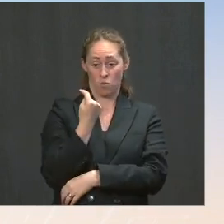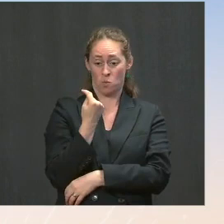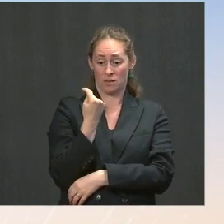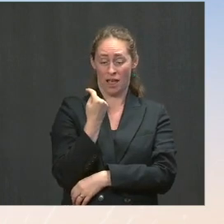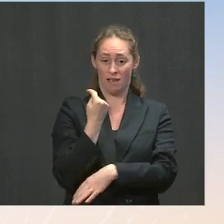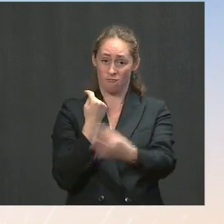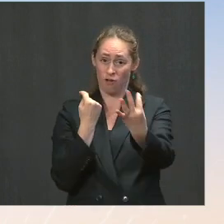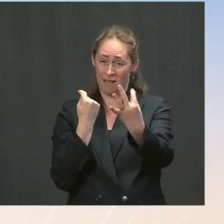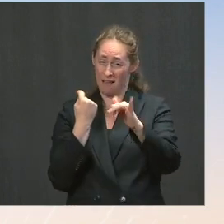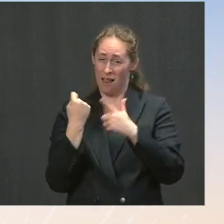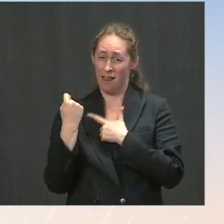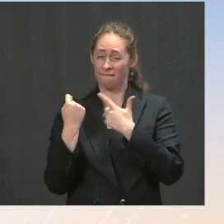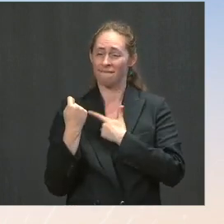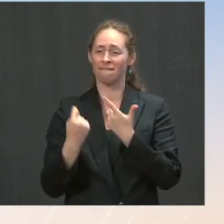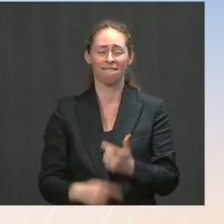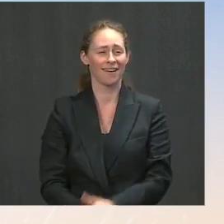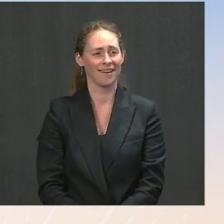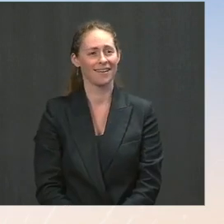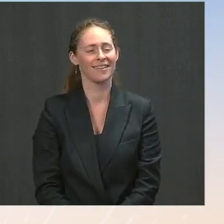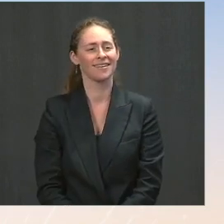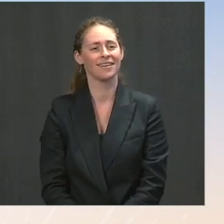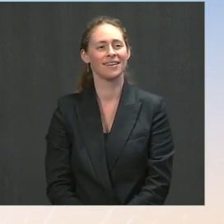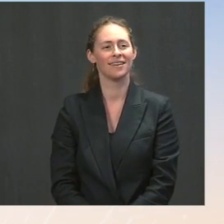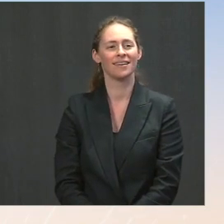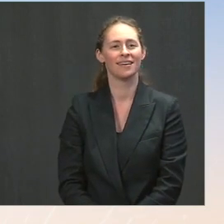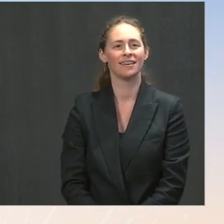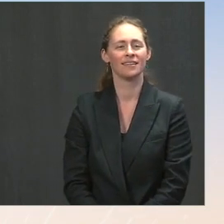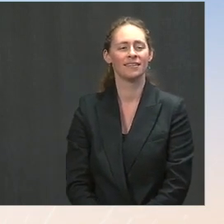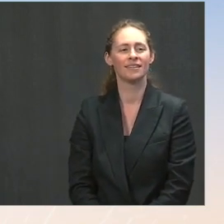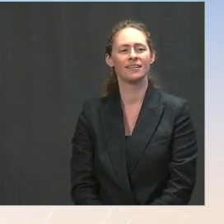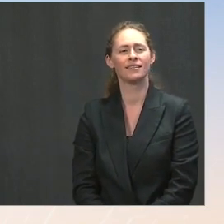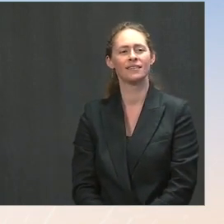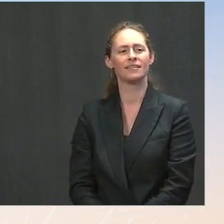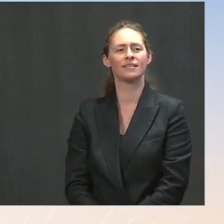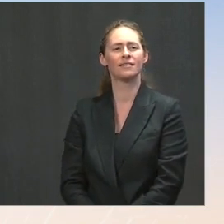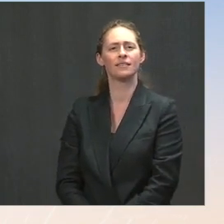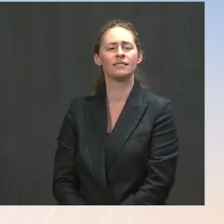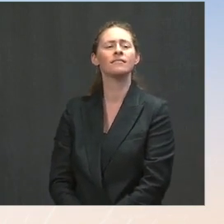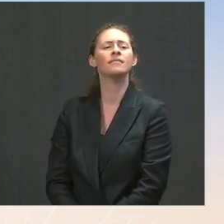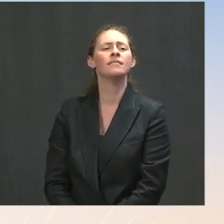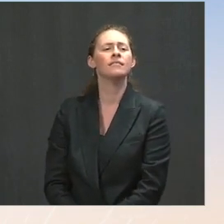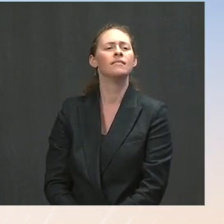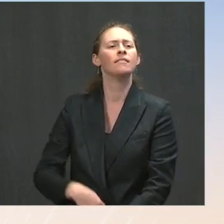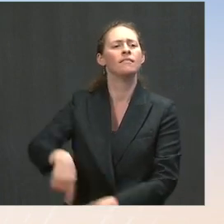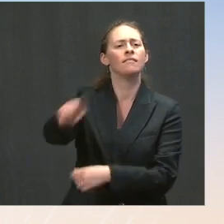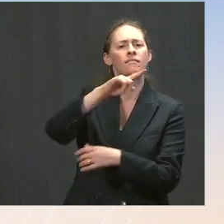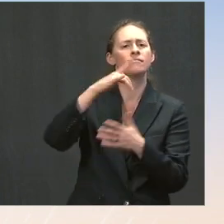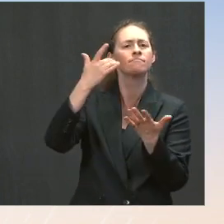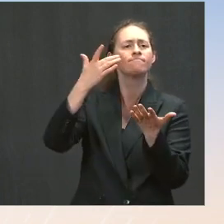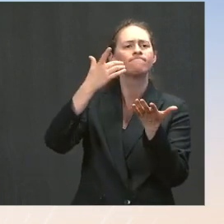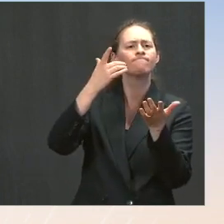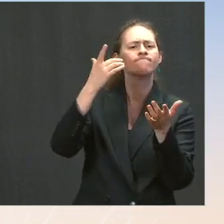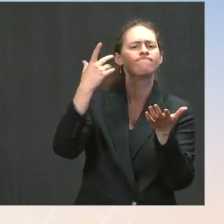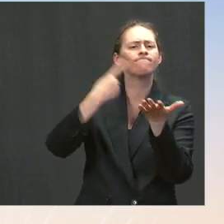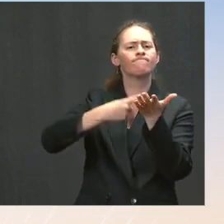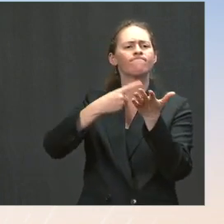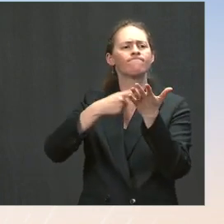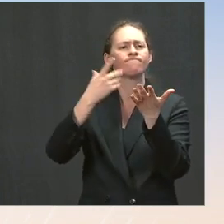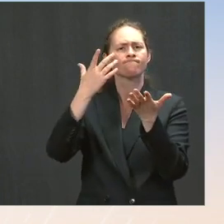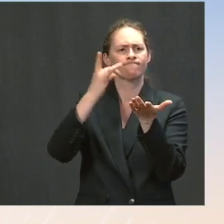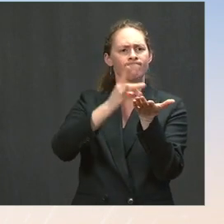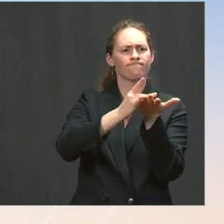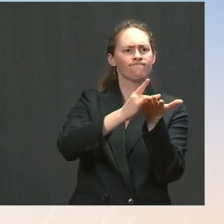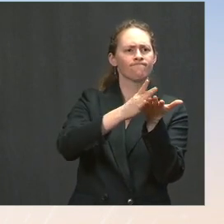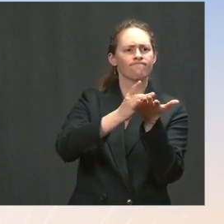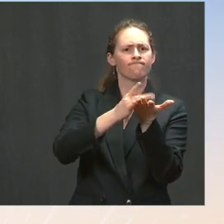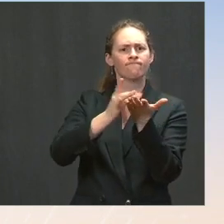Jen, the federal eviction moratorium is scheduled to expire at the end of the week, and millions of renters are still